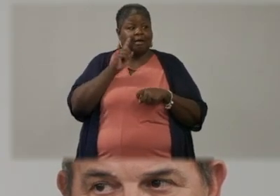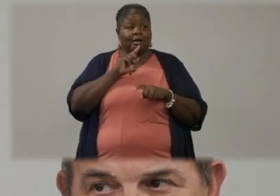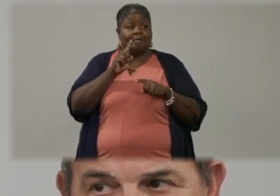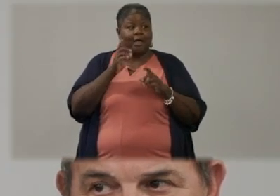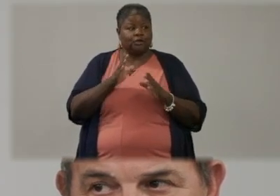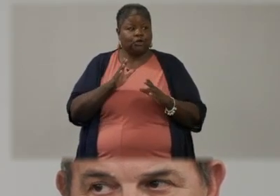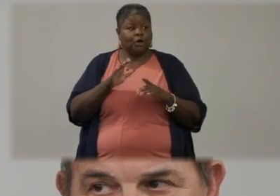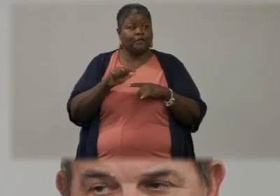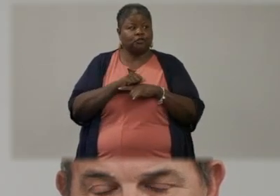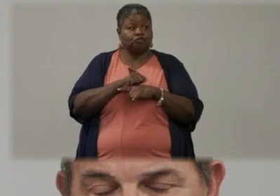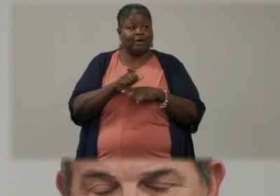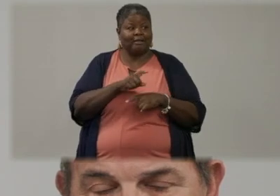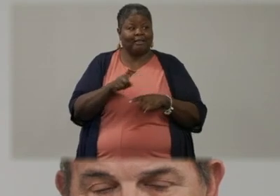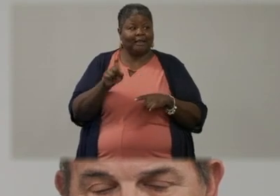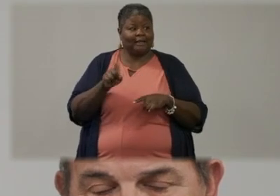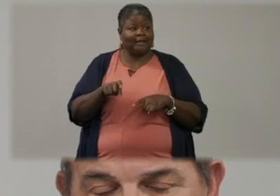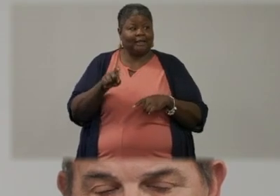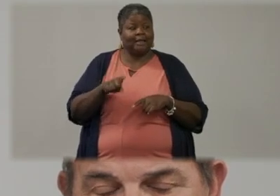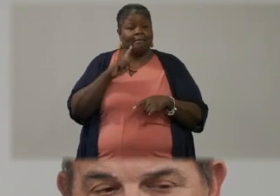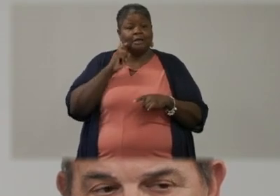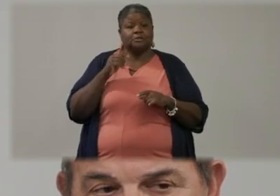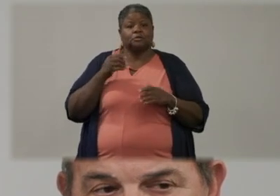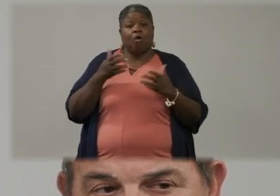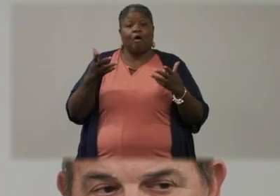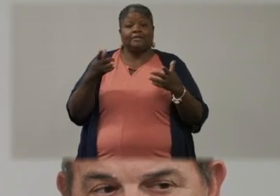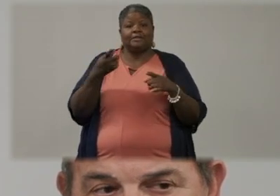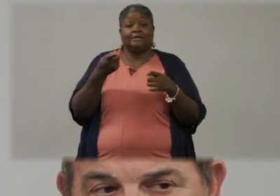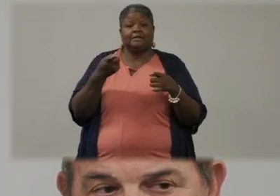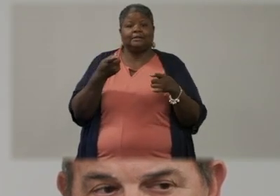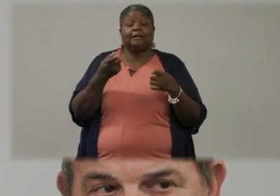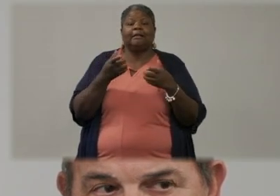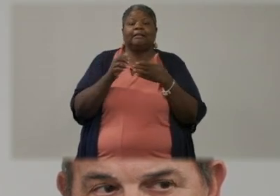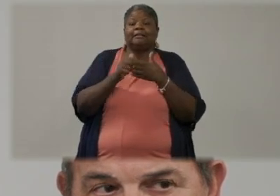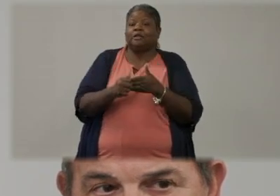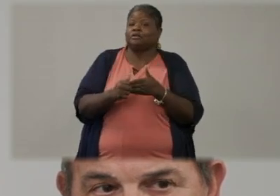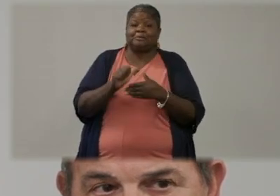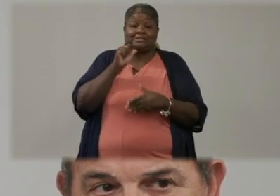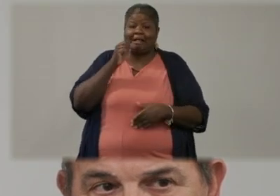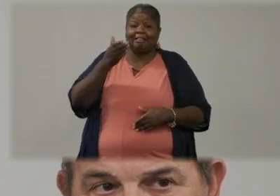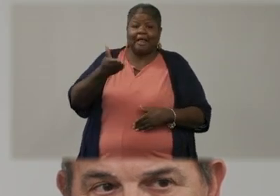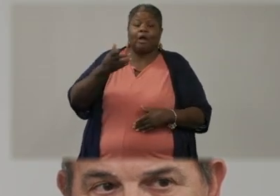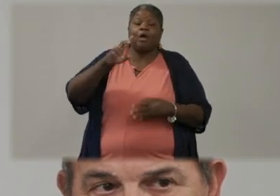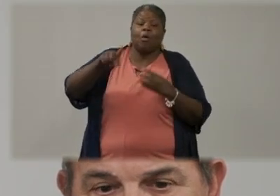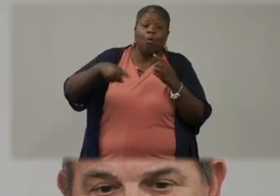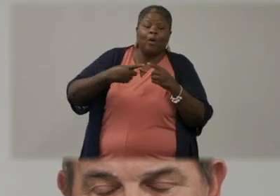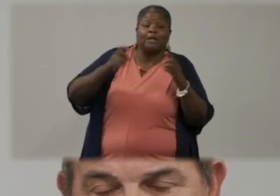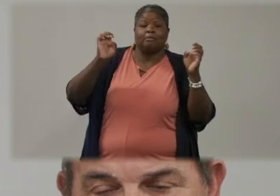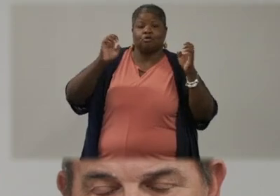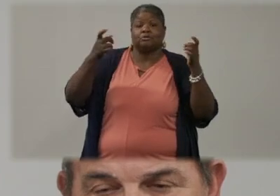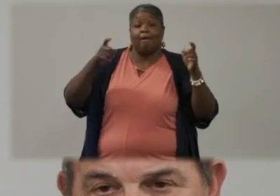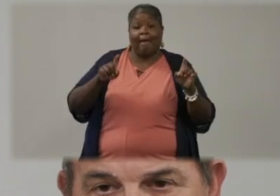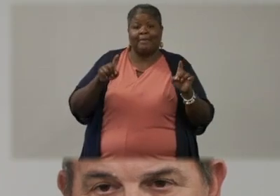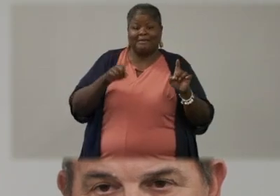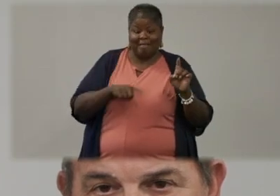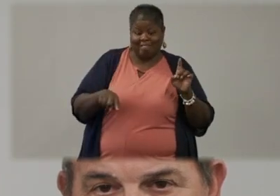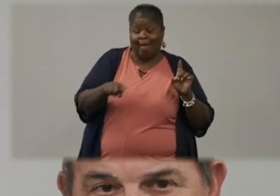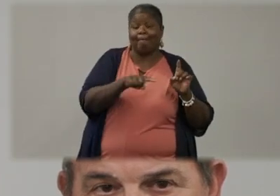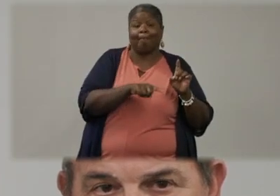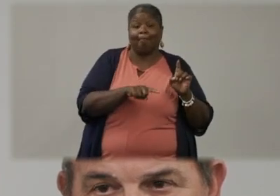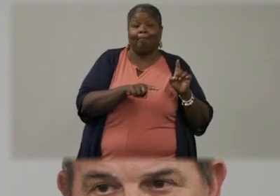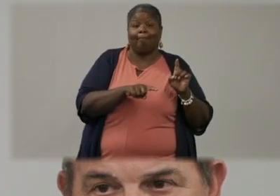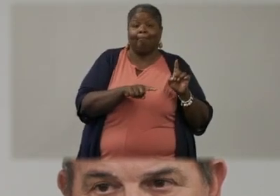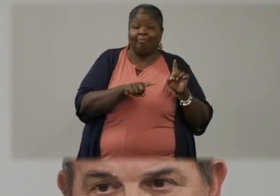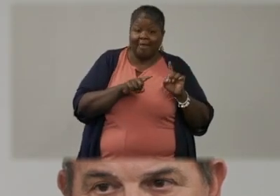get them the training that they needed, because oftentimes leadership's not in the building when emergencies are happening. It's them that have